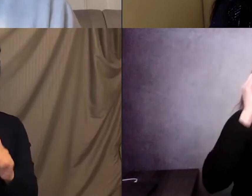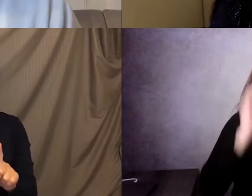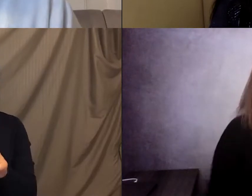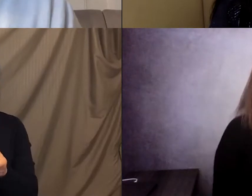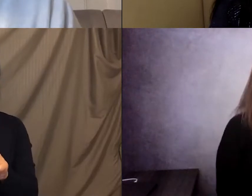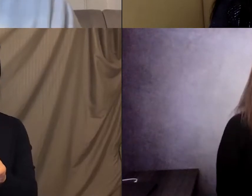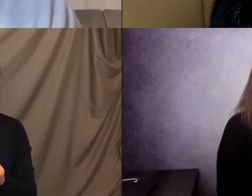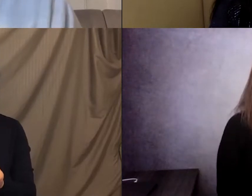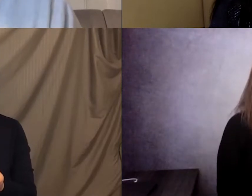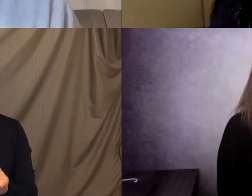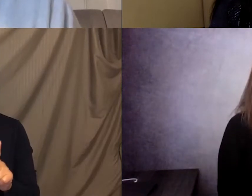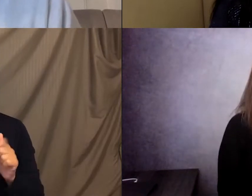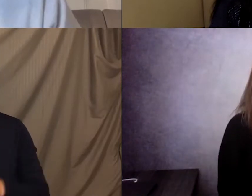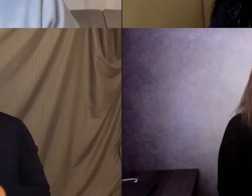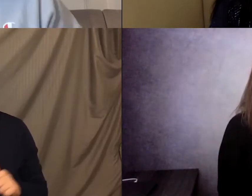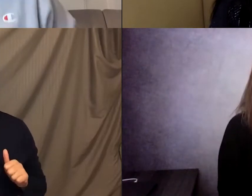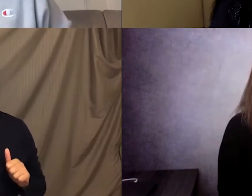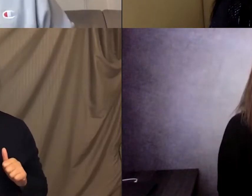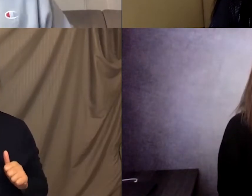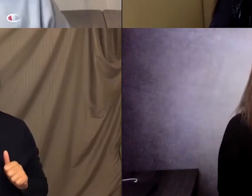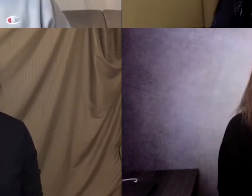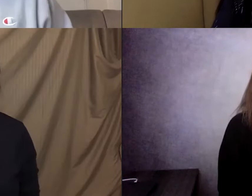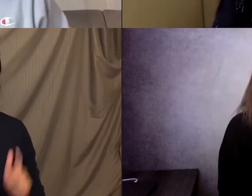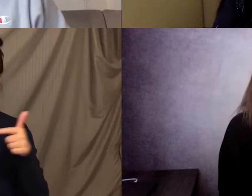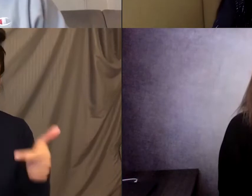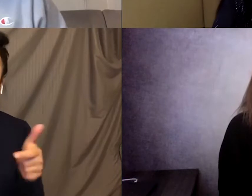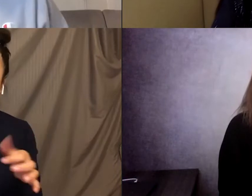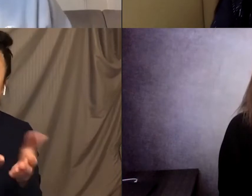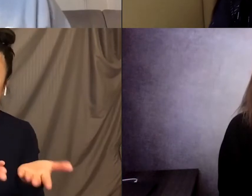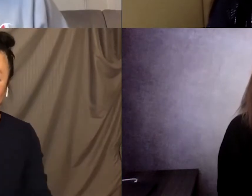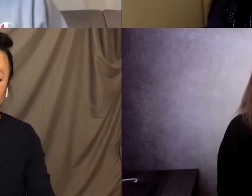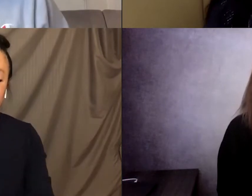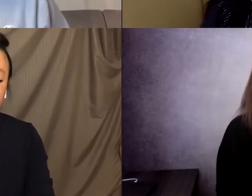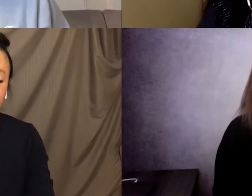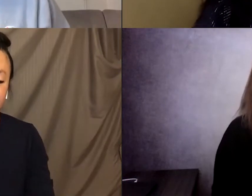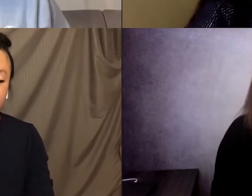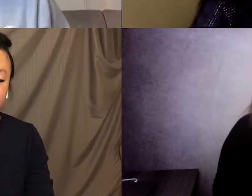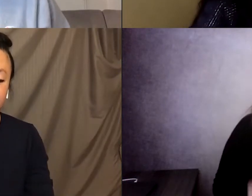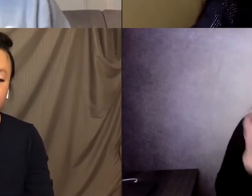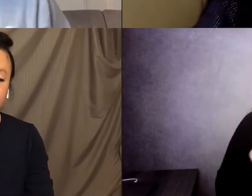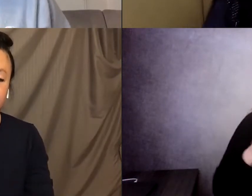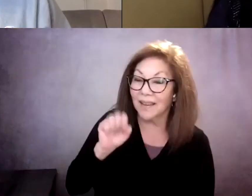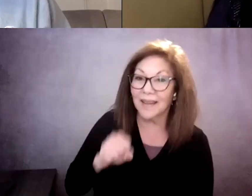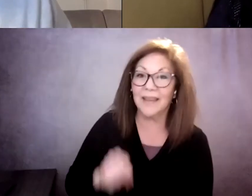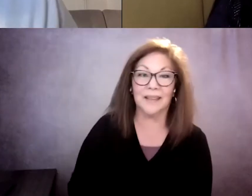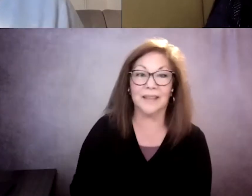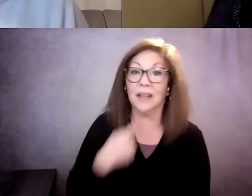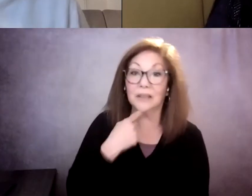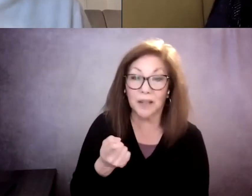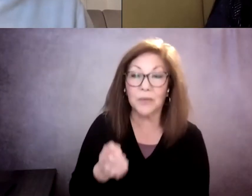would say, the most upsetting part of everything in her story. Wow. Yes. I'll tell you